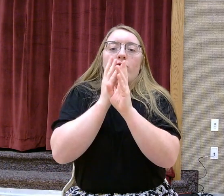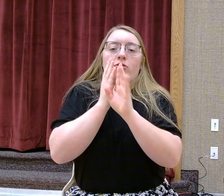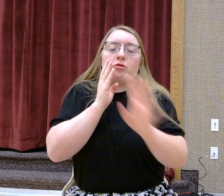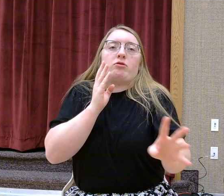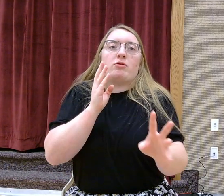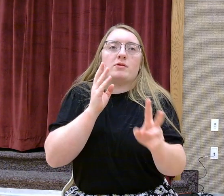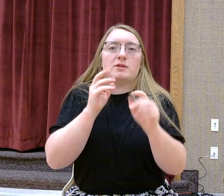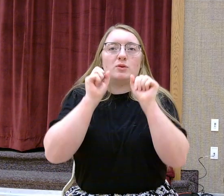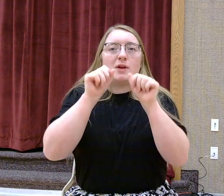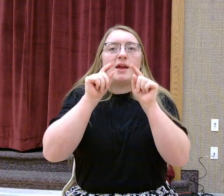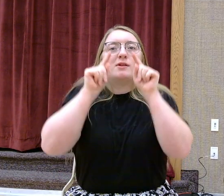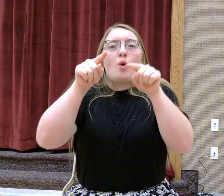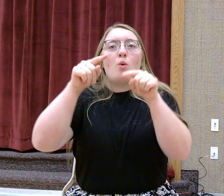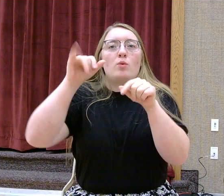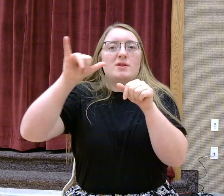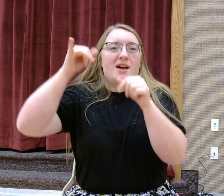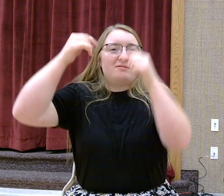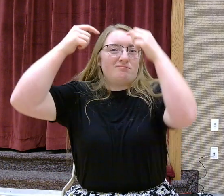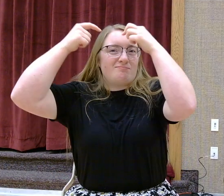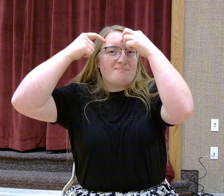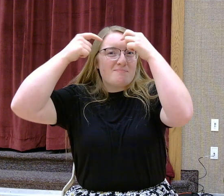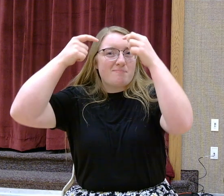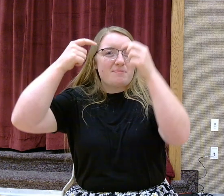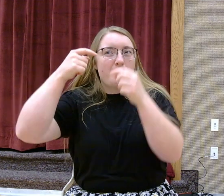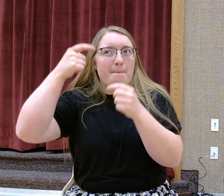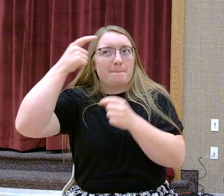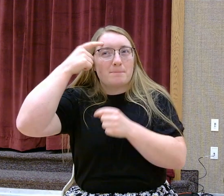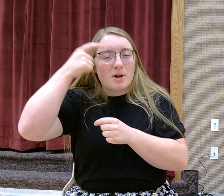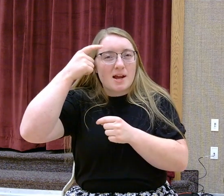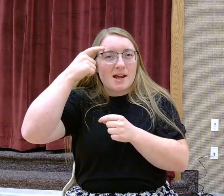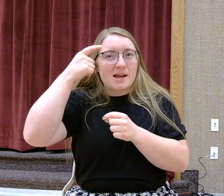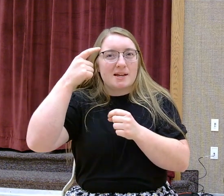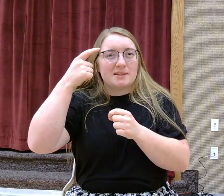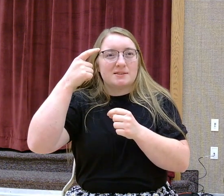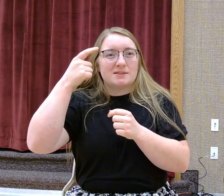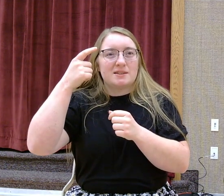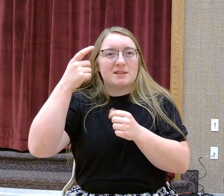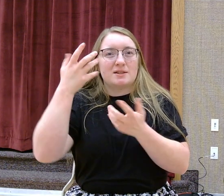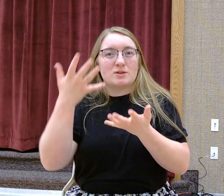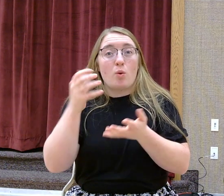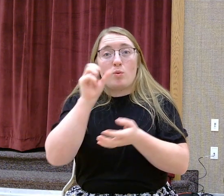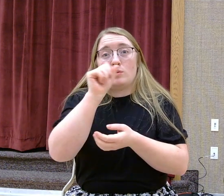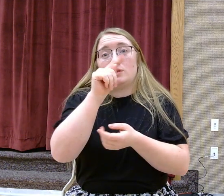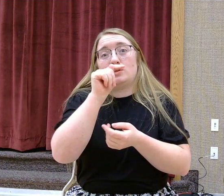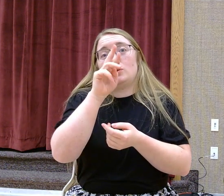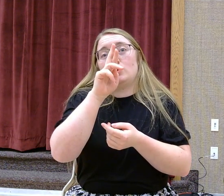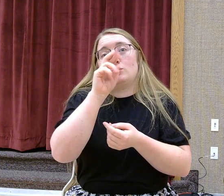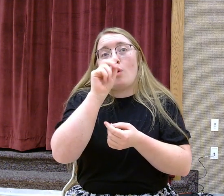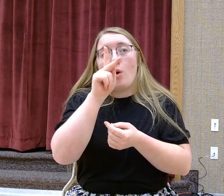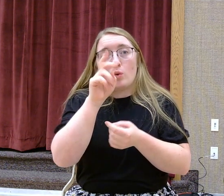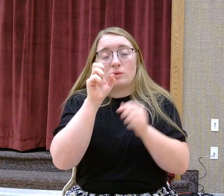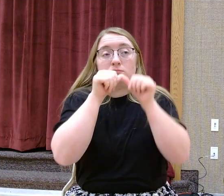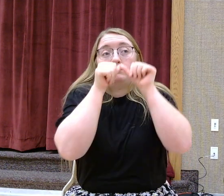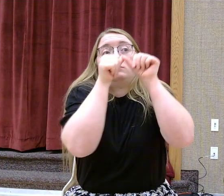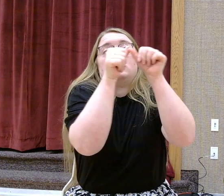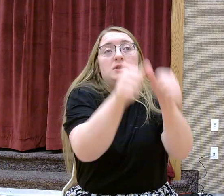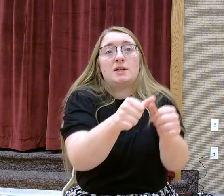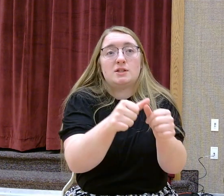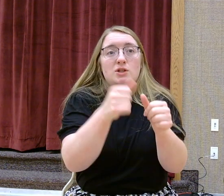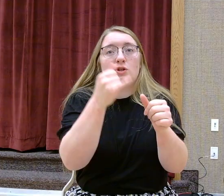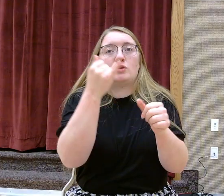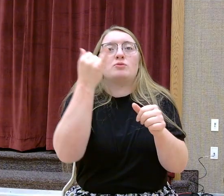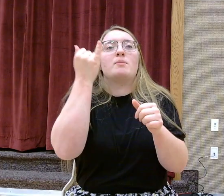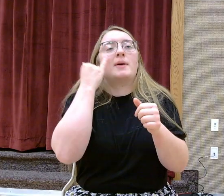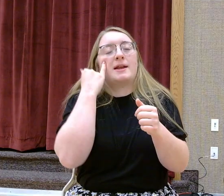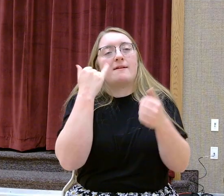to that part of the brain, so that part of the brain dies. Okay? So a stroke will last forever unless we treat it within 4 hours and